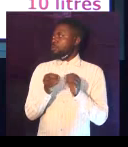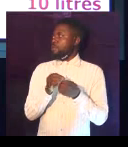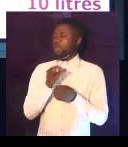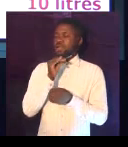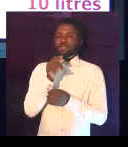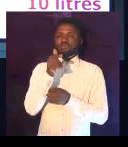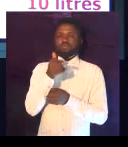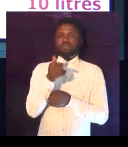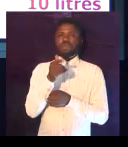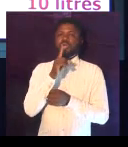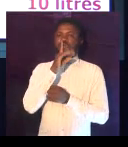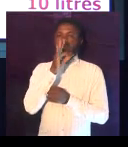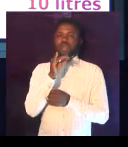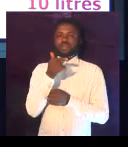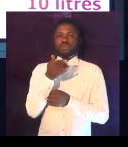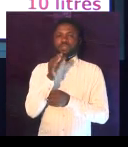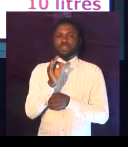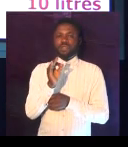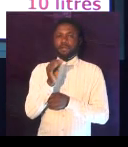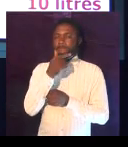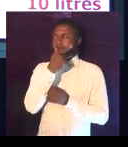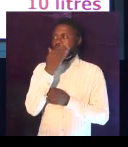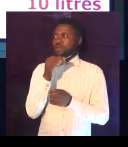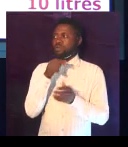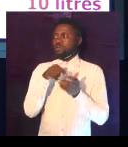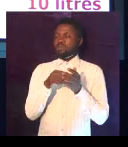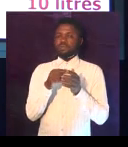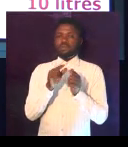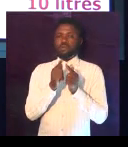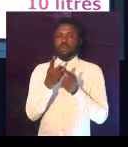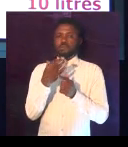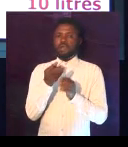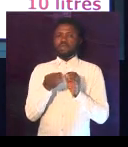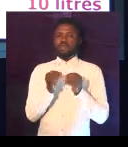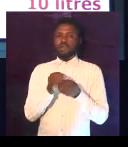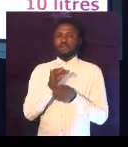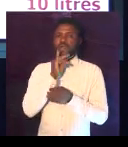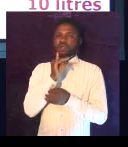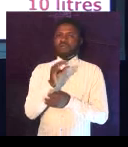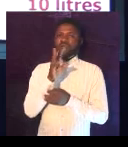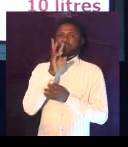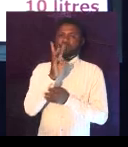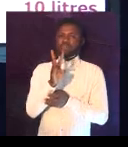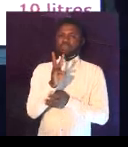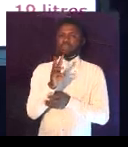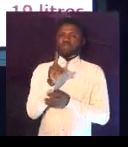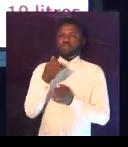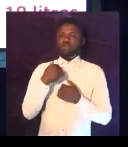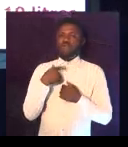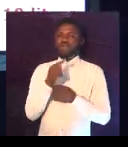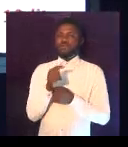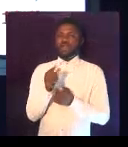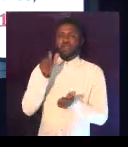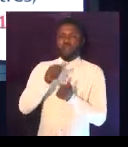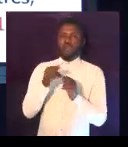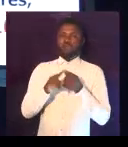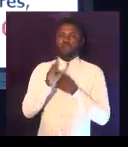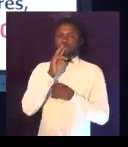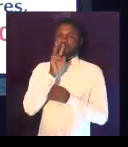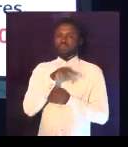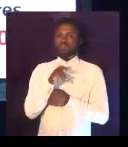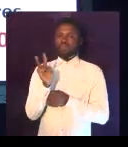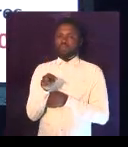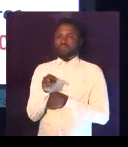numbers is actually 29, because this set of number is 6. You have the lowest to